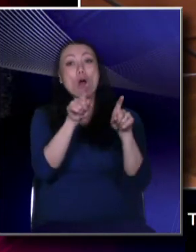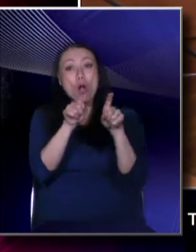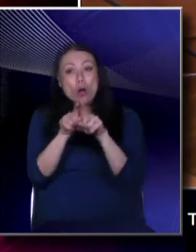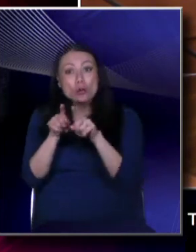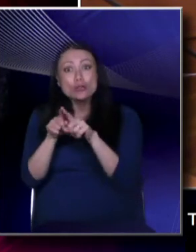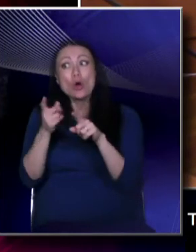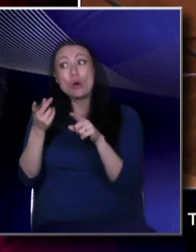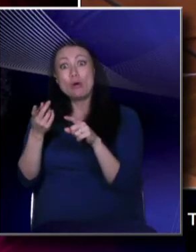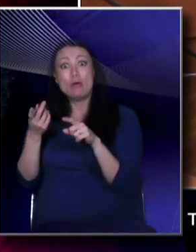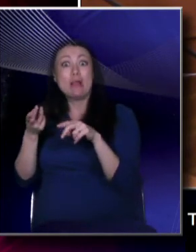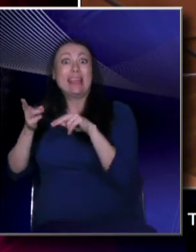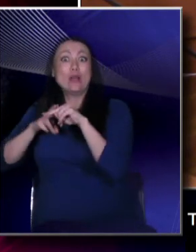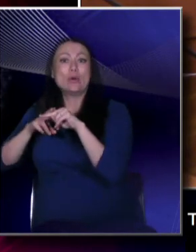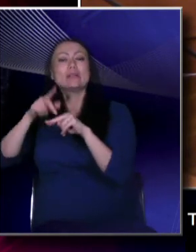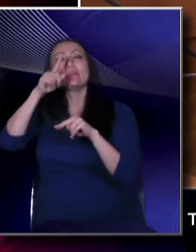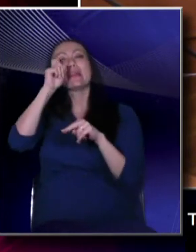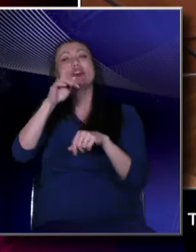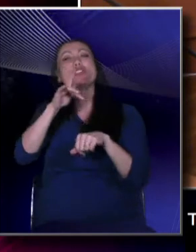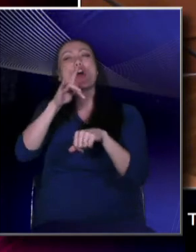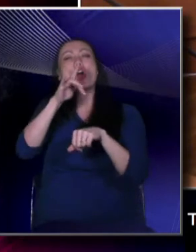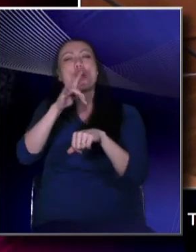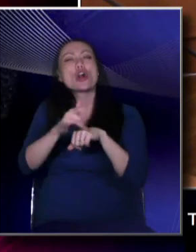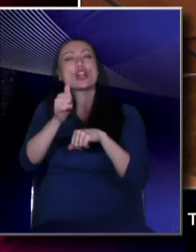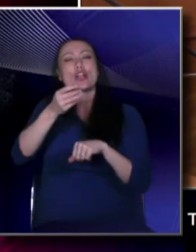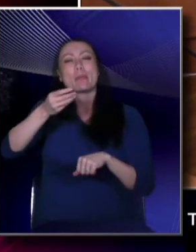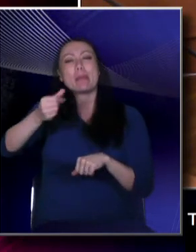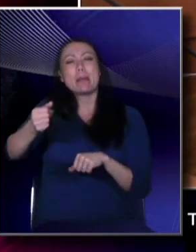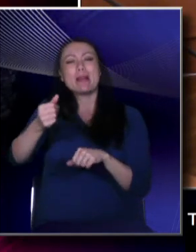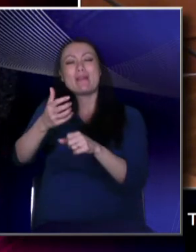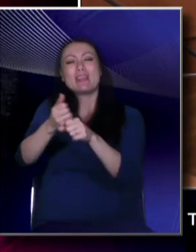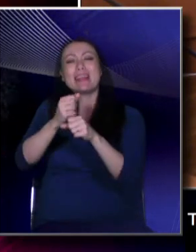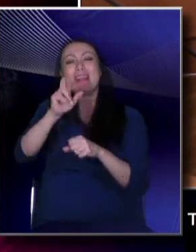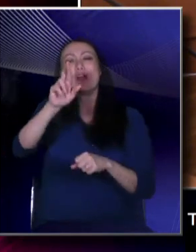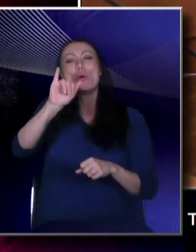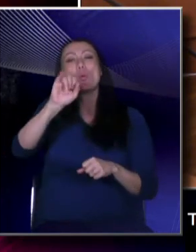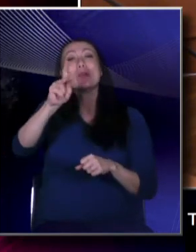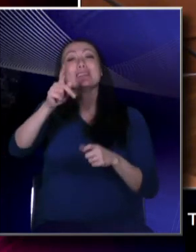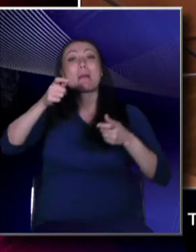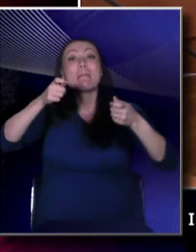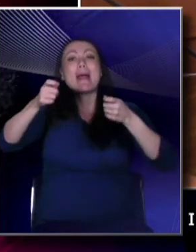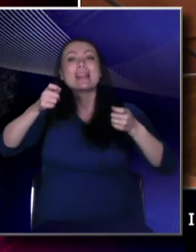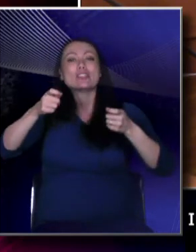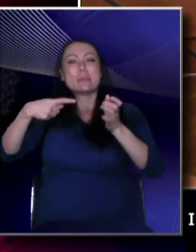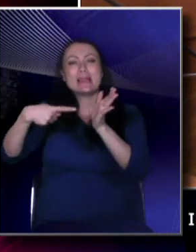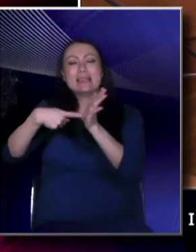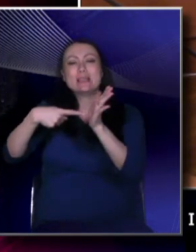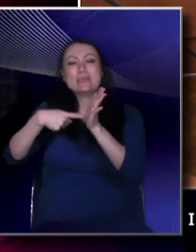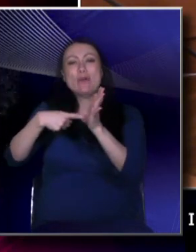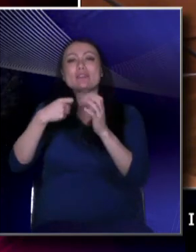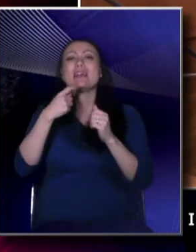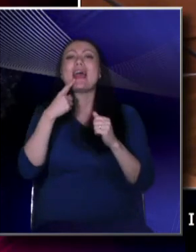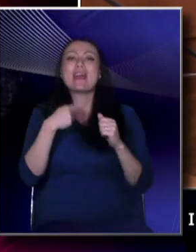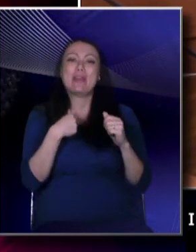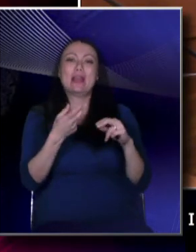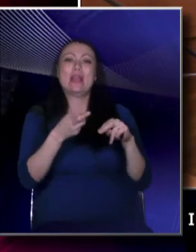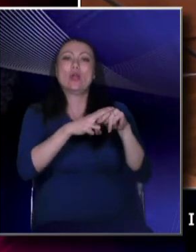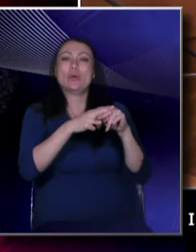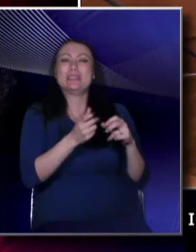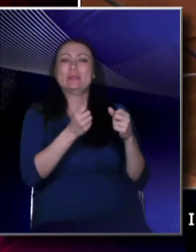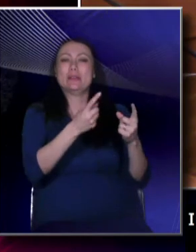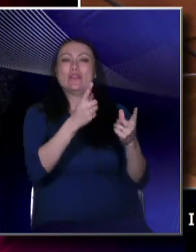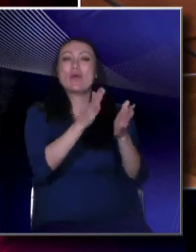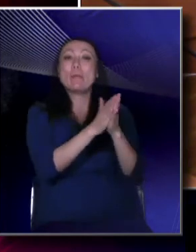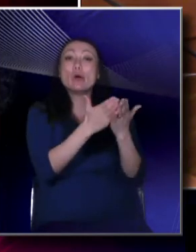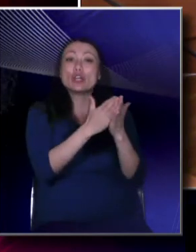the earlier payment of receiving the risk management invoice, as well as some increase in expenses for books and subscriptions